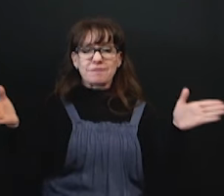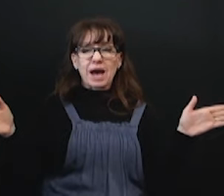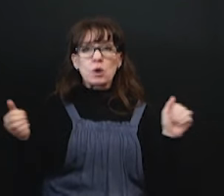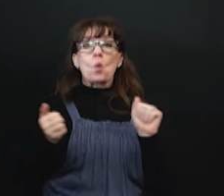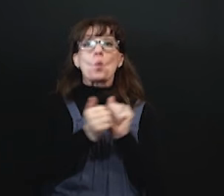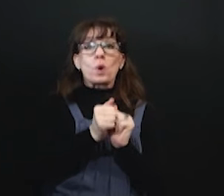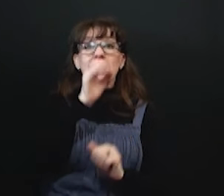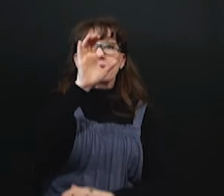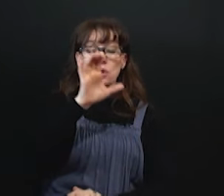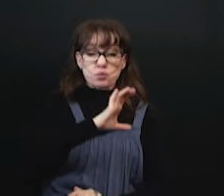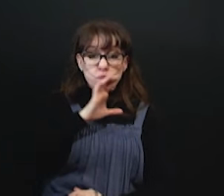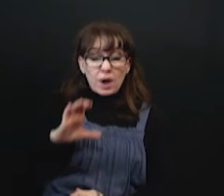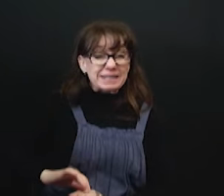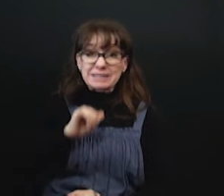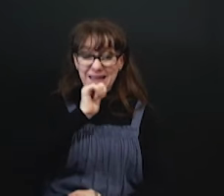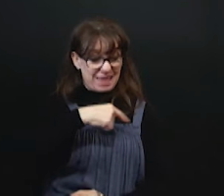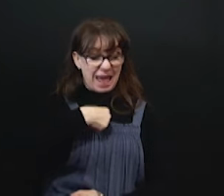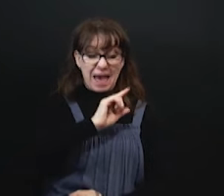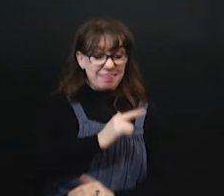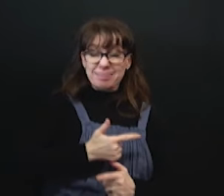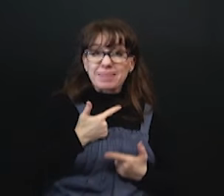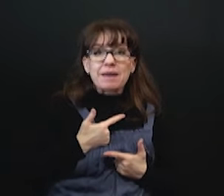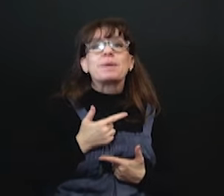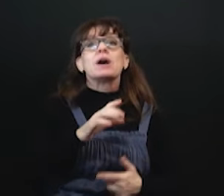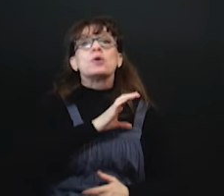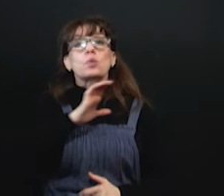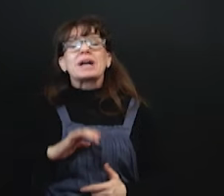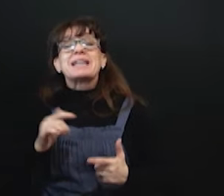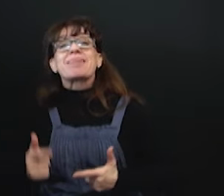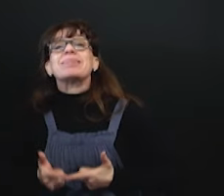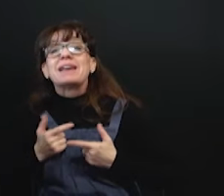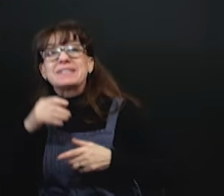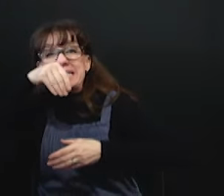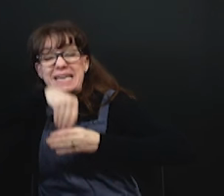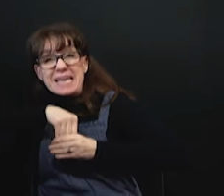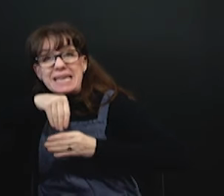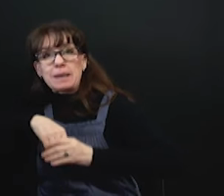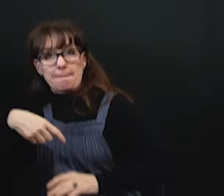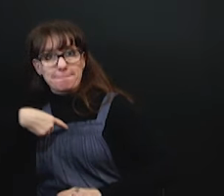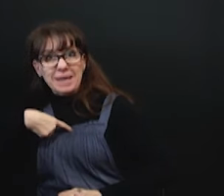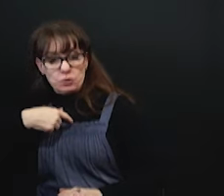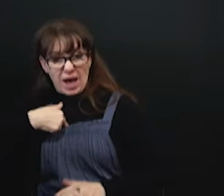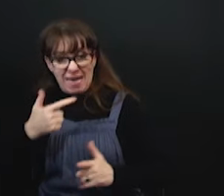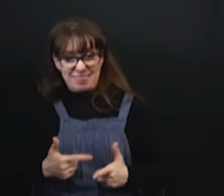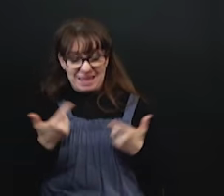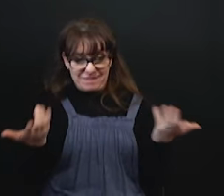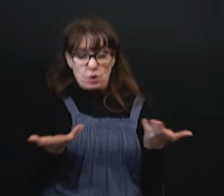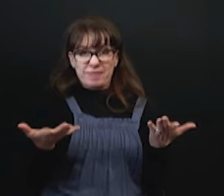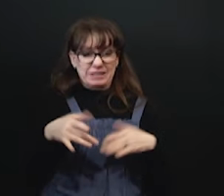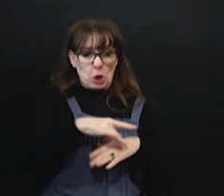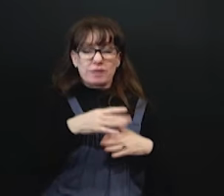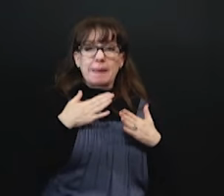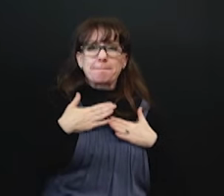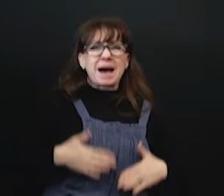It is no longer I who live, but Christ who lives in me. So I live in this earthly body.